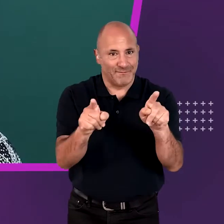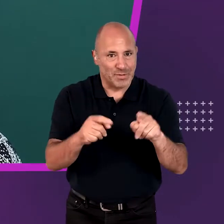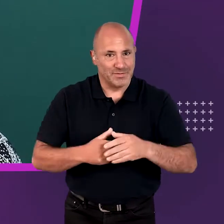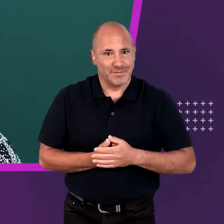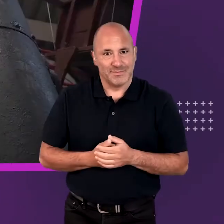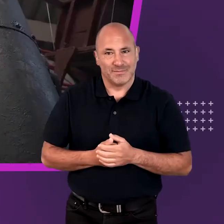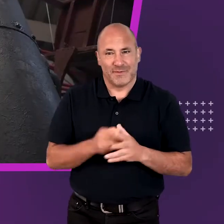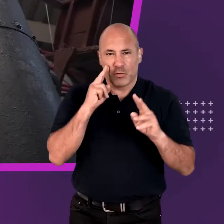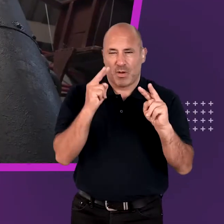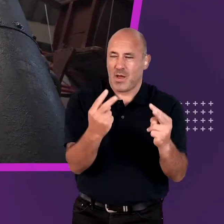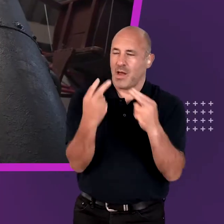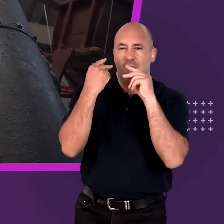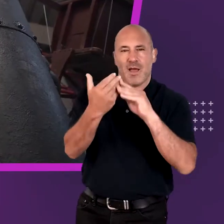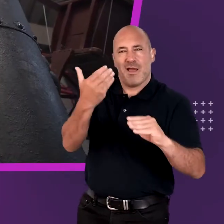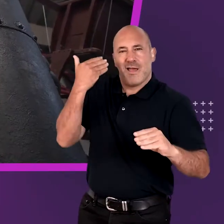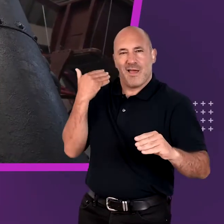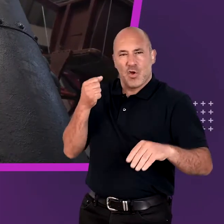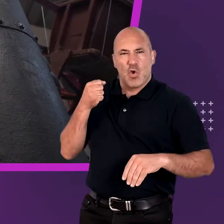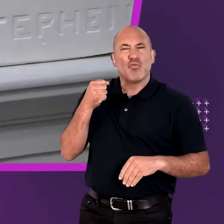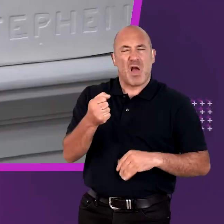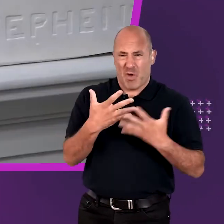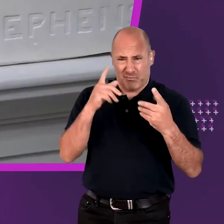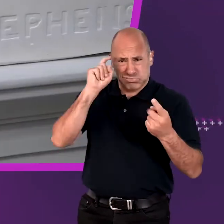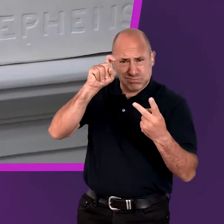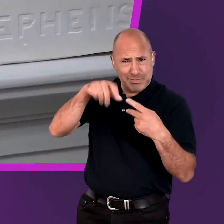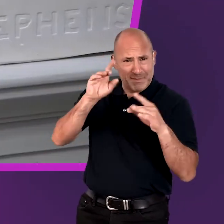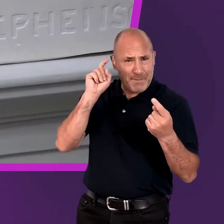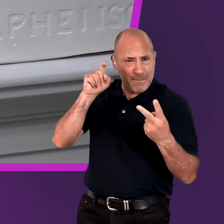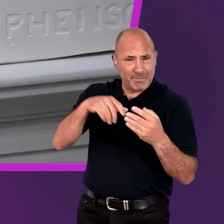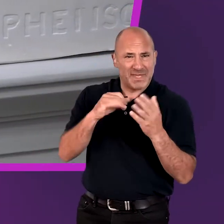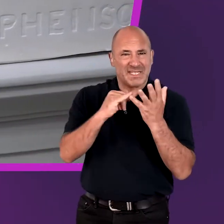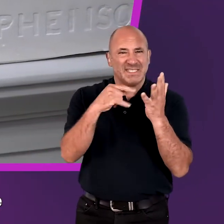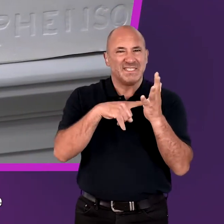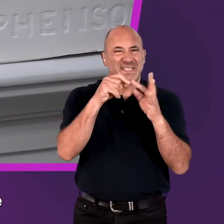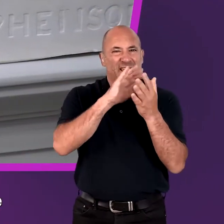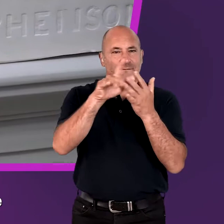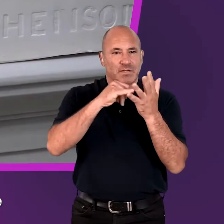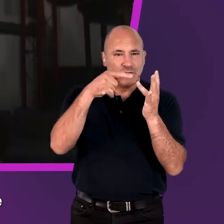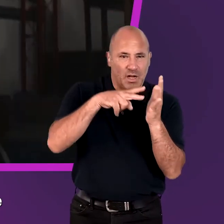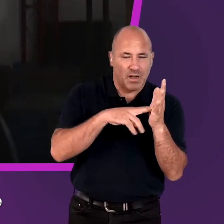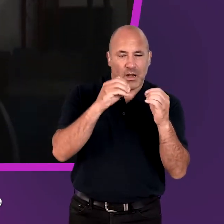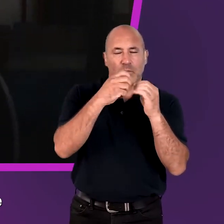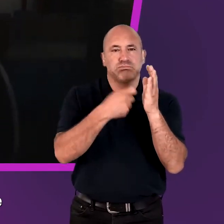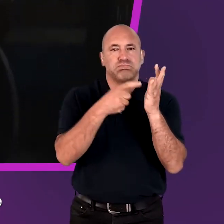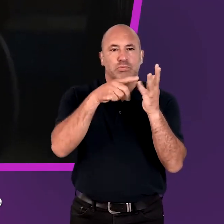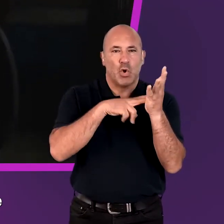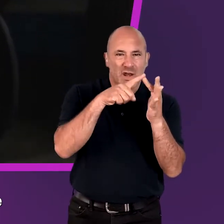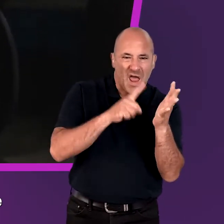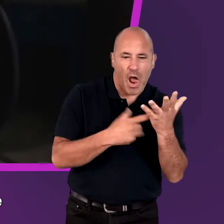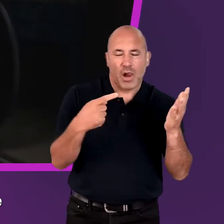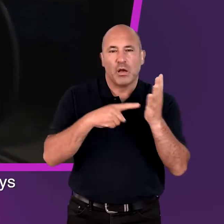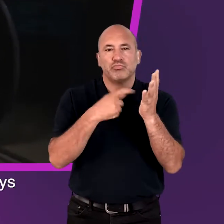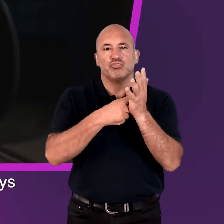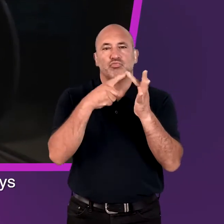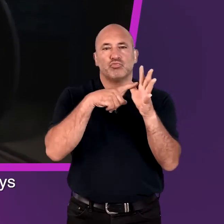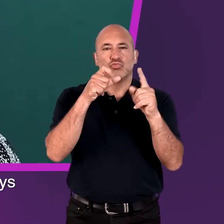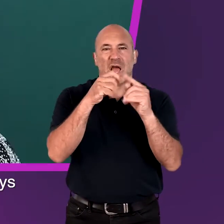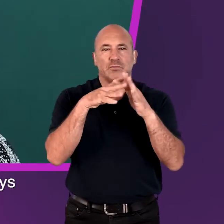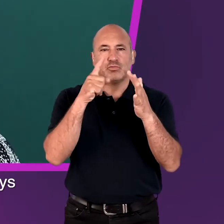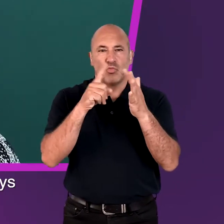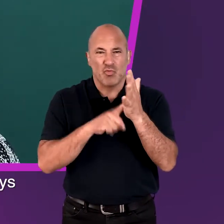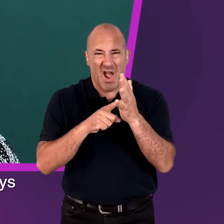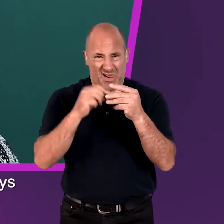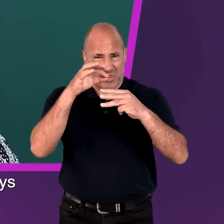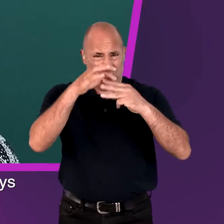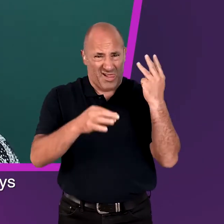and making a difference. If you look back in history, the railway had many innovators. Stephenson, Brunel and Treadwell are just three of the pioneers who moved